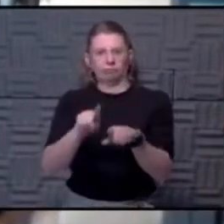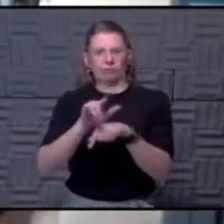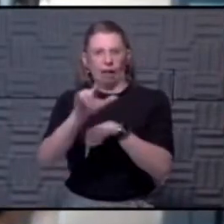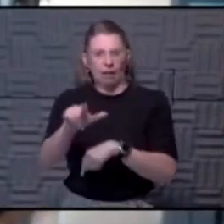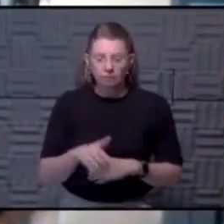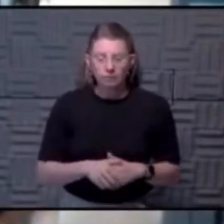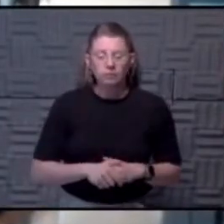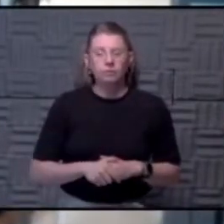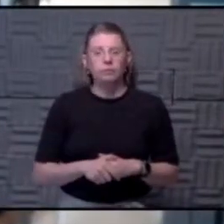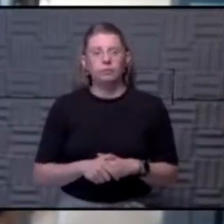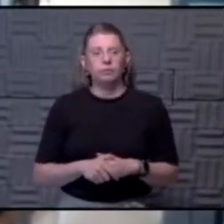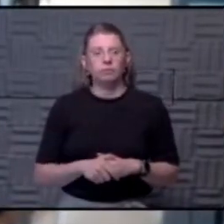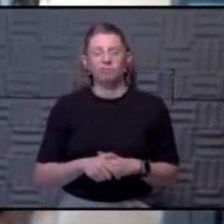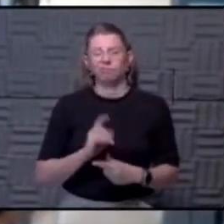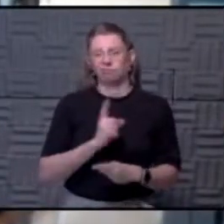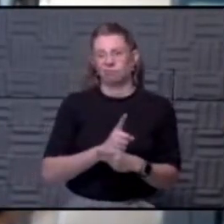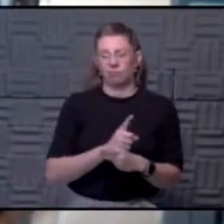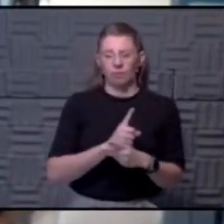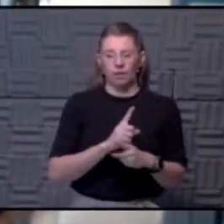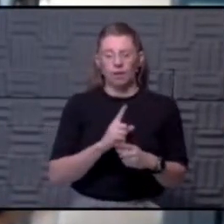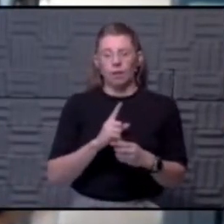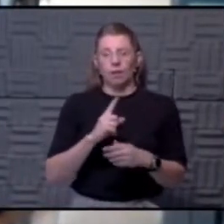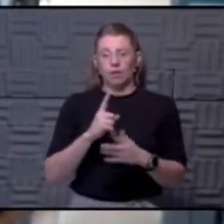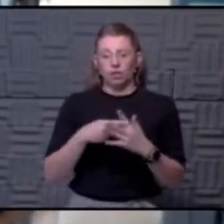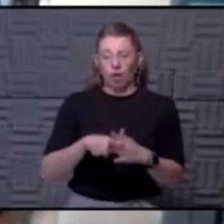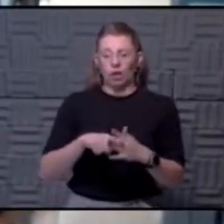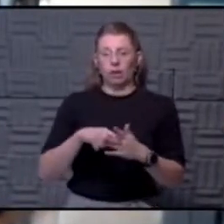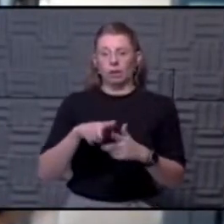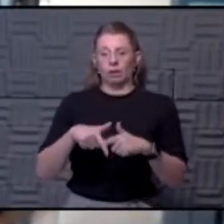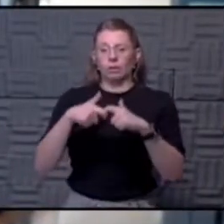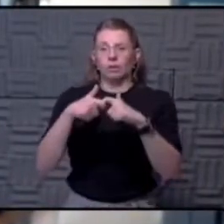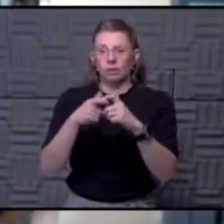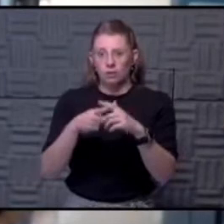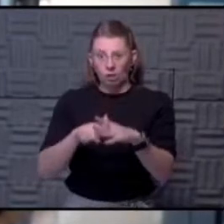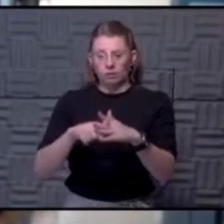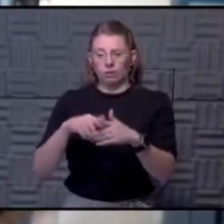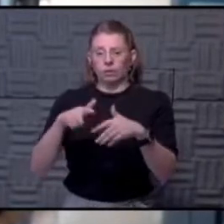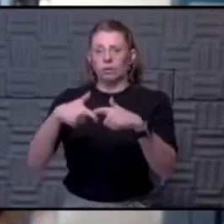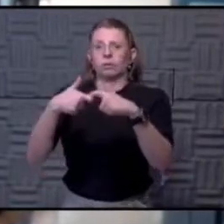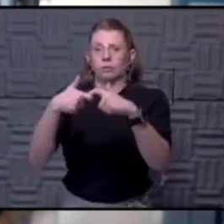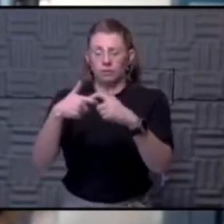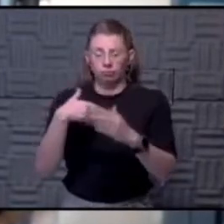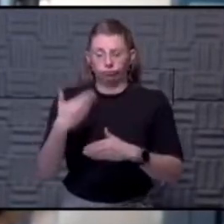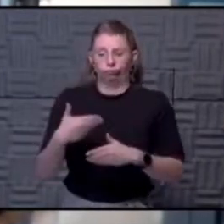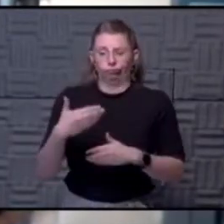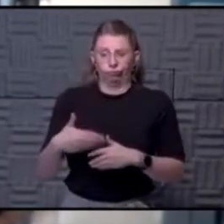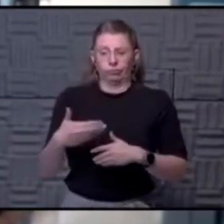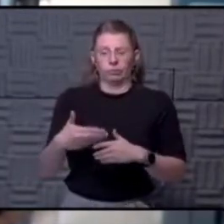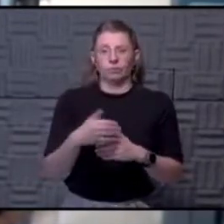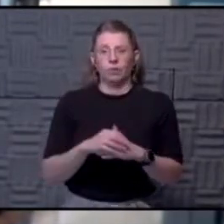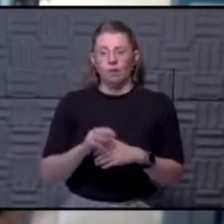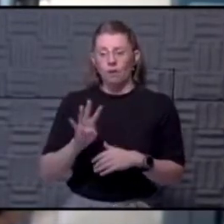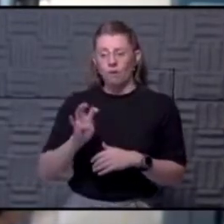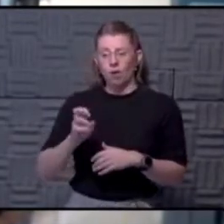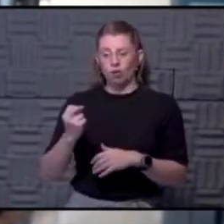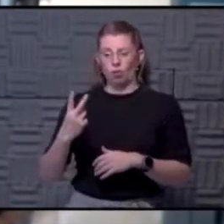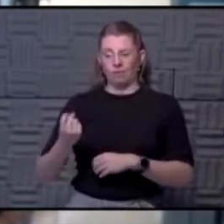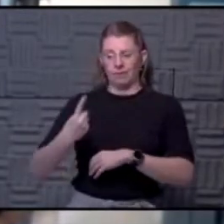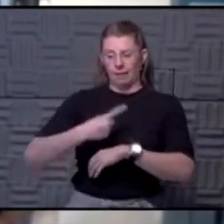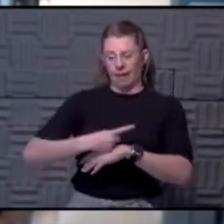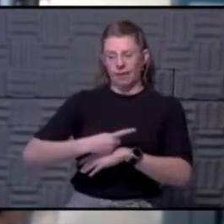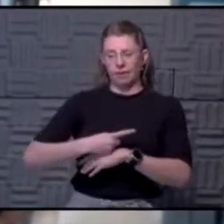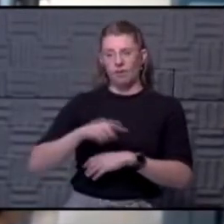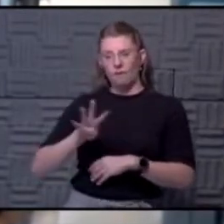Yeah, there have been some fits and starts, and I think that one of the things, and I've said this for 412 days. I first said